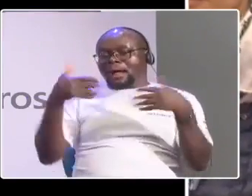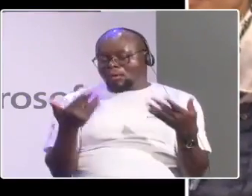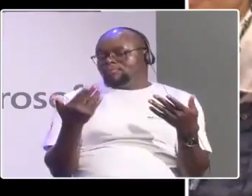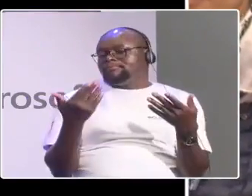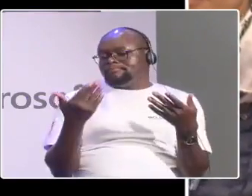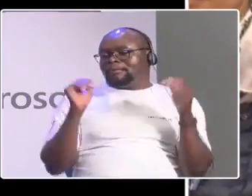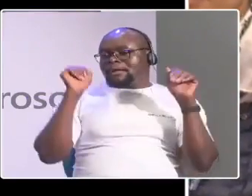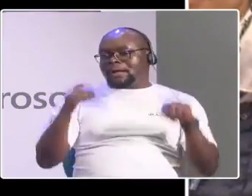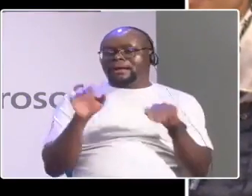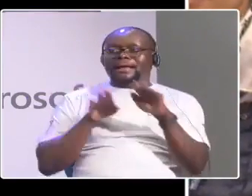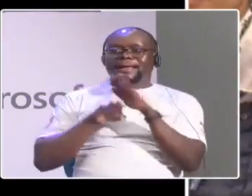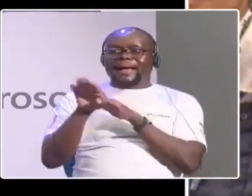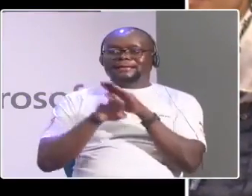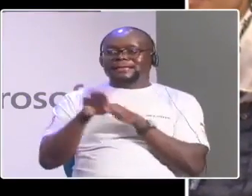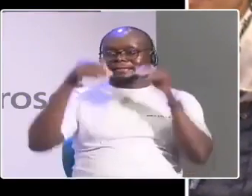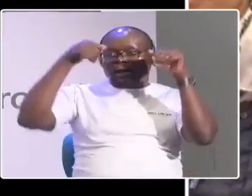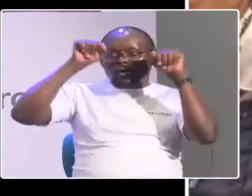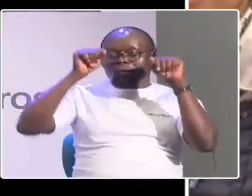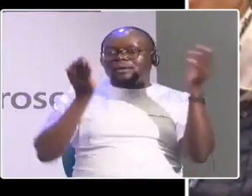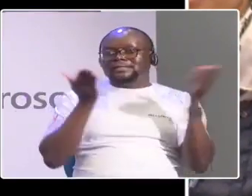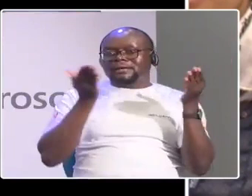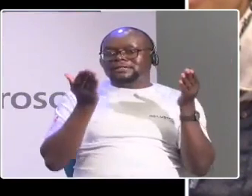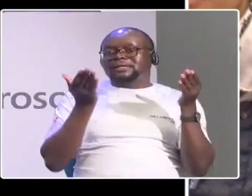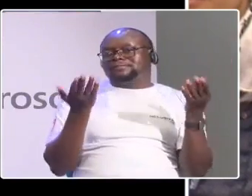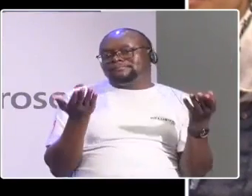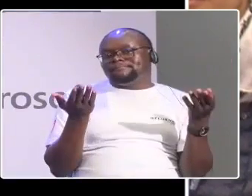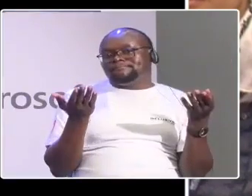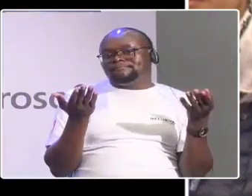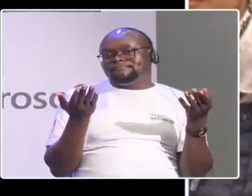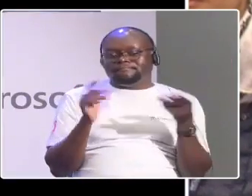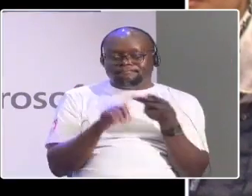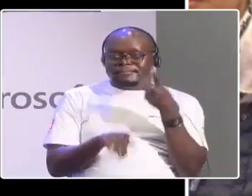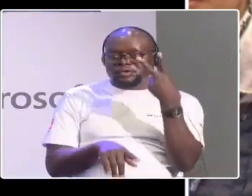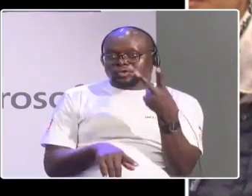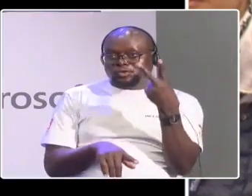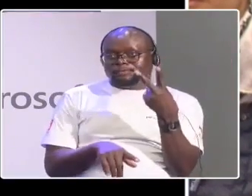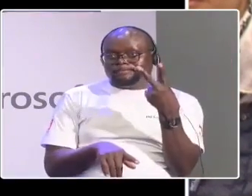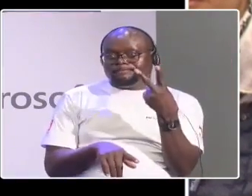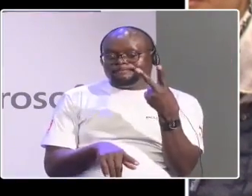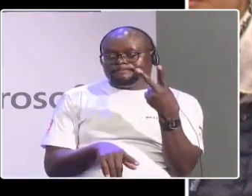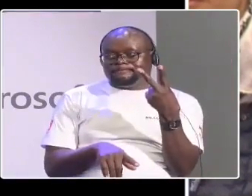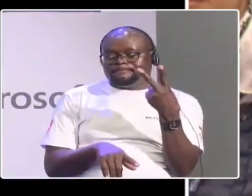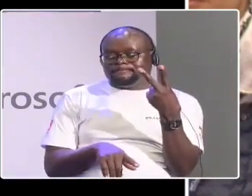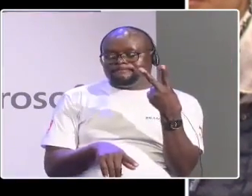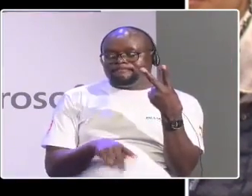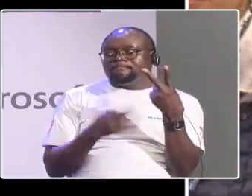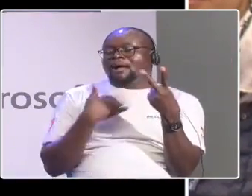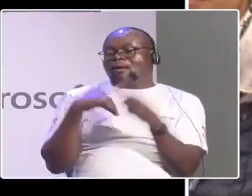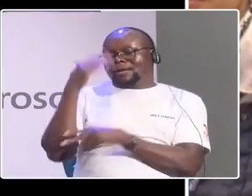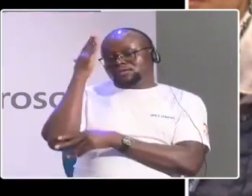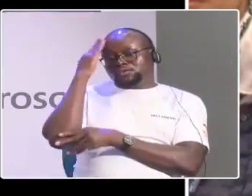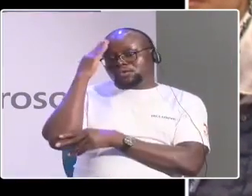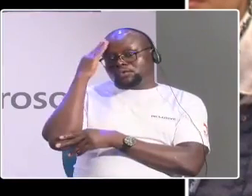easily can I access Google services? Number 2, I wish to